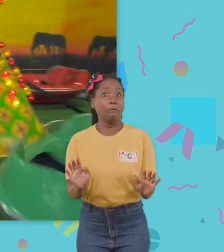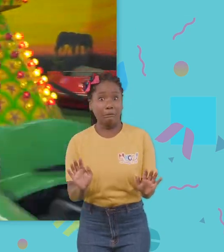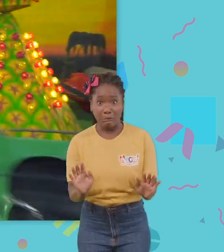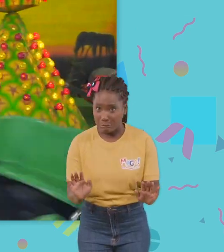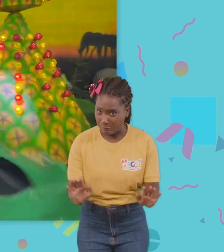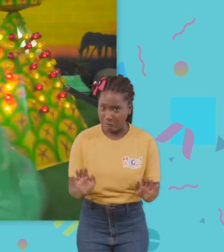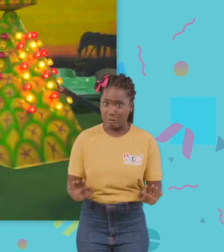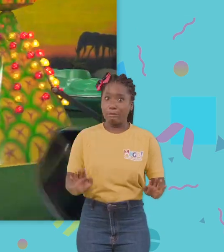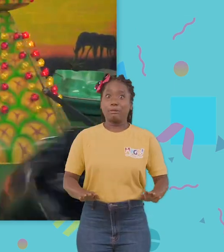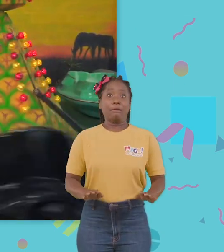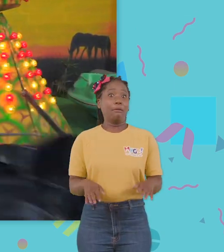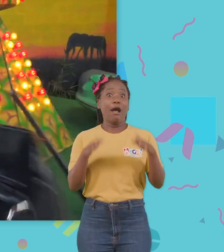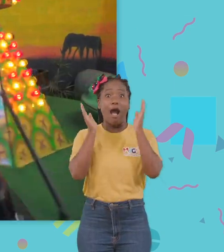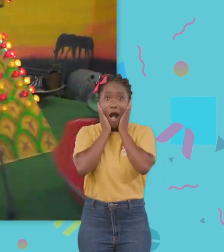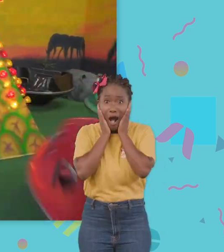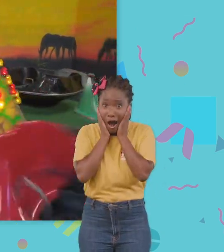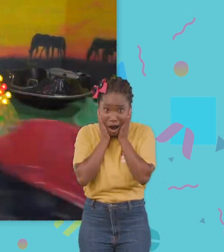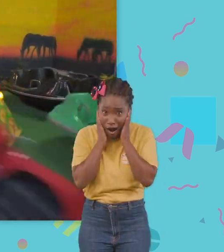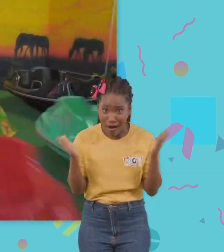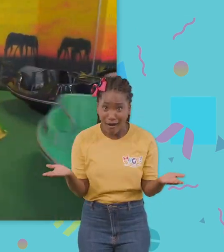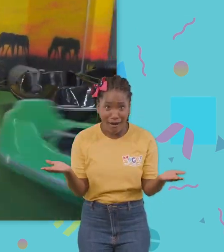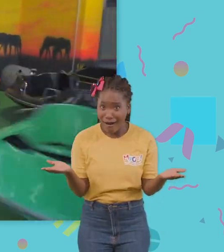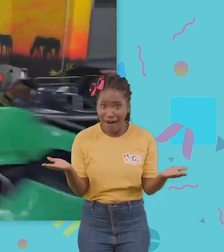whoa, whoa,